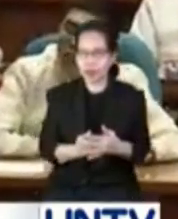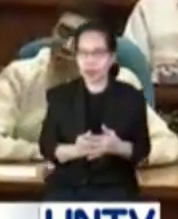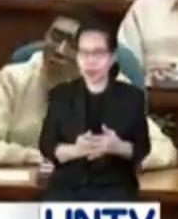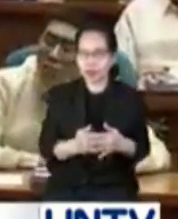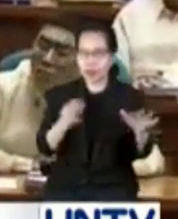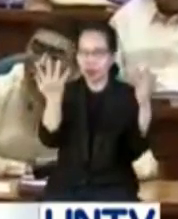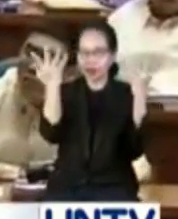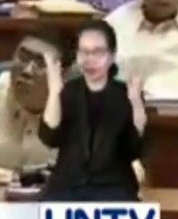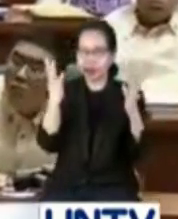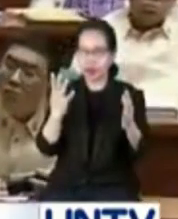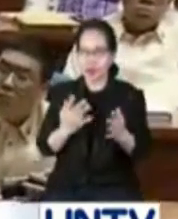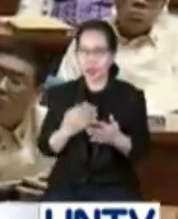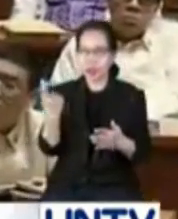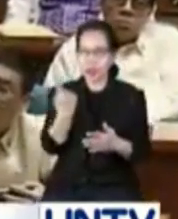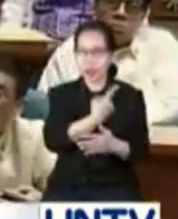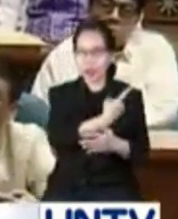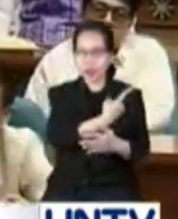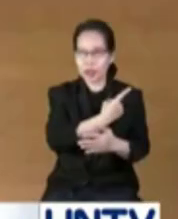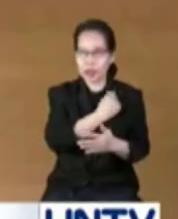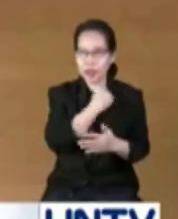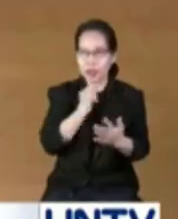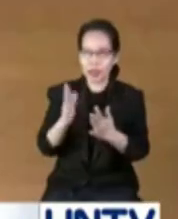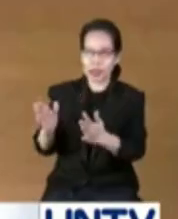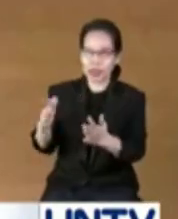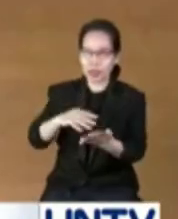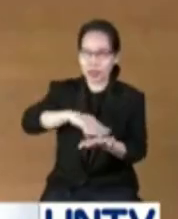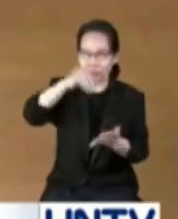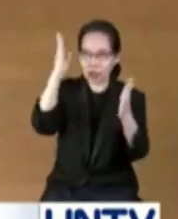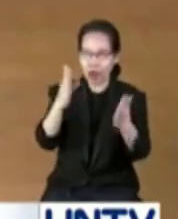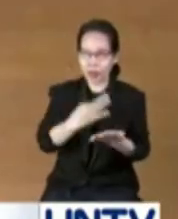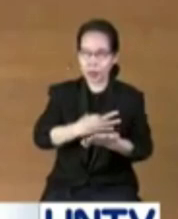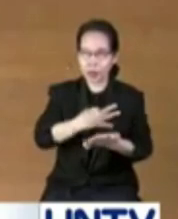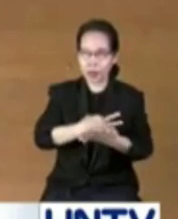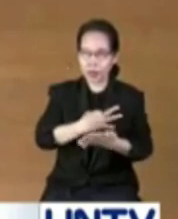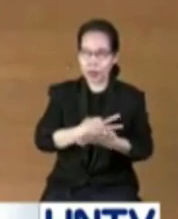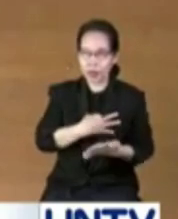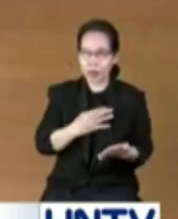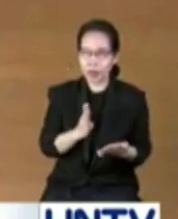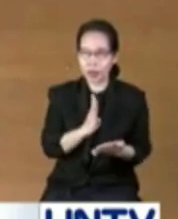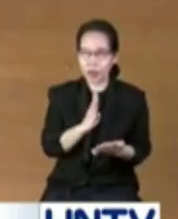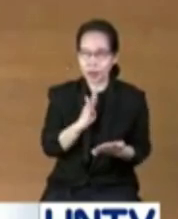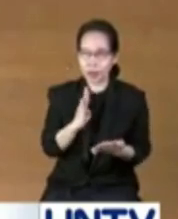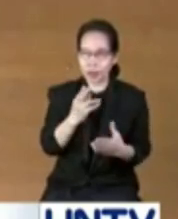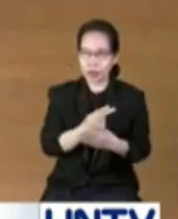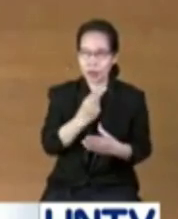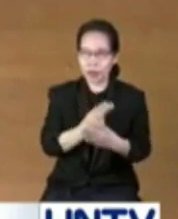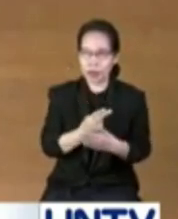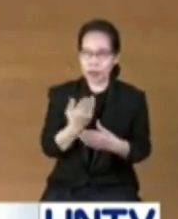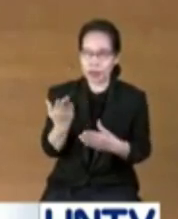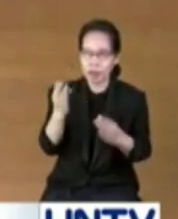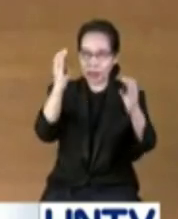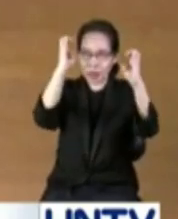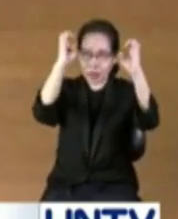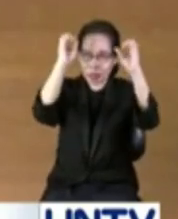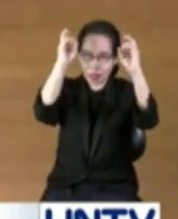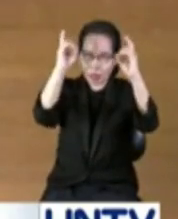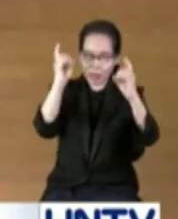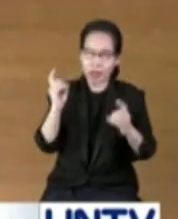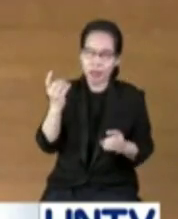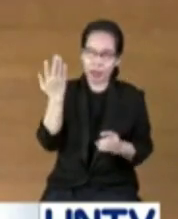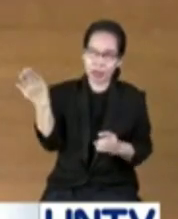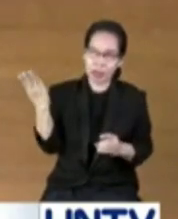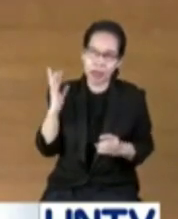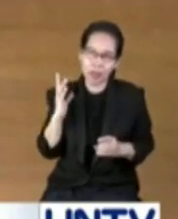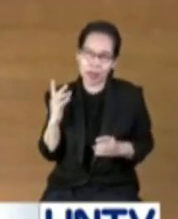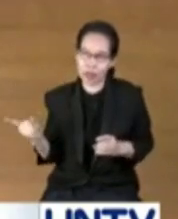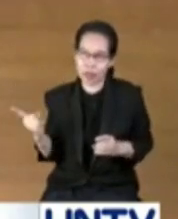We will not let a student's financial constraints be a hindrance to his education, his or her education. We have